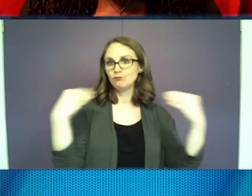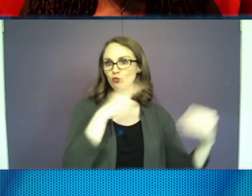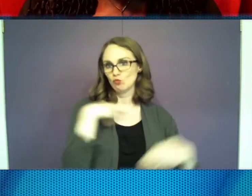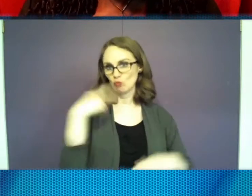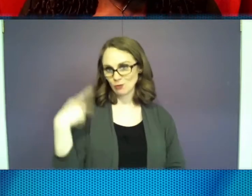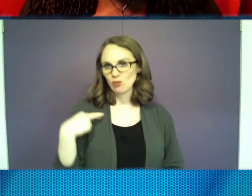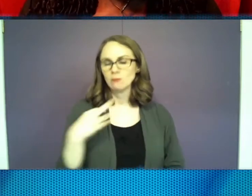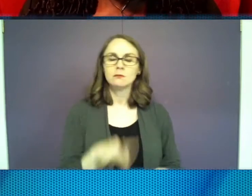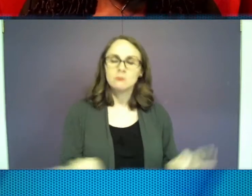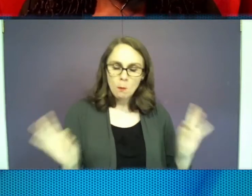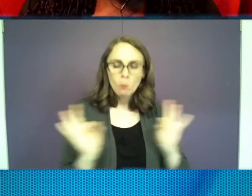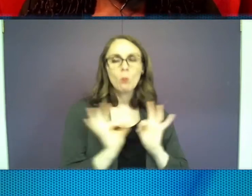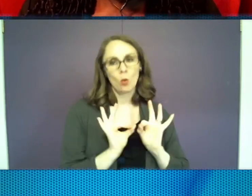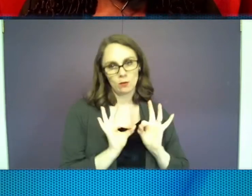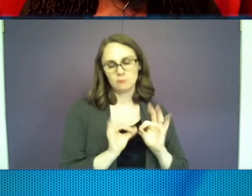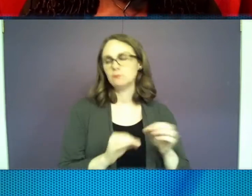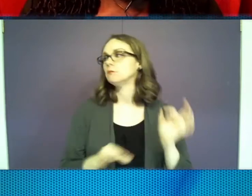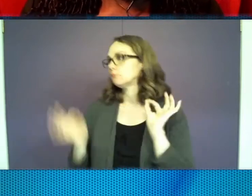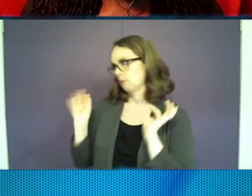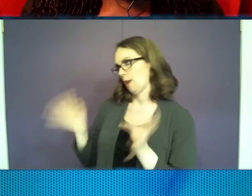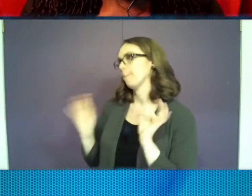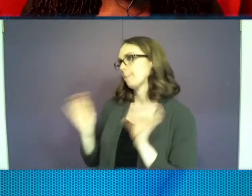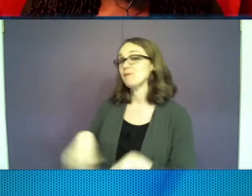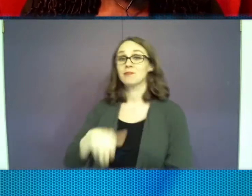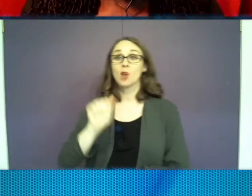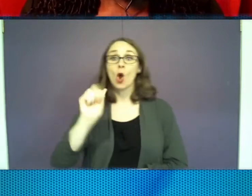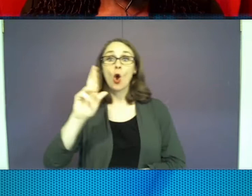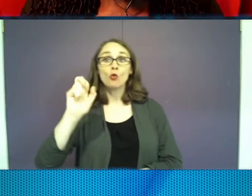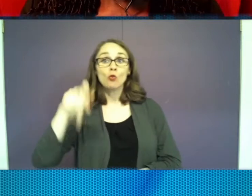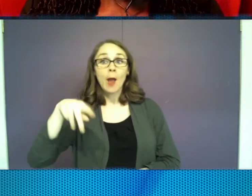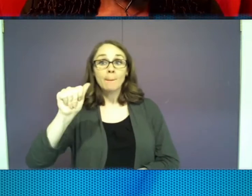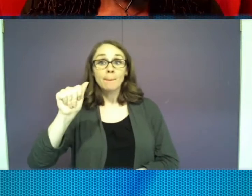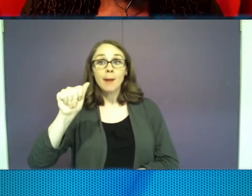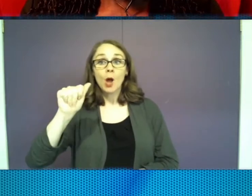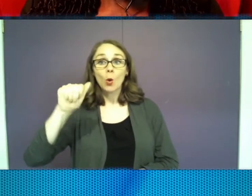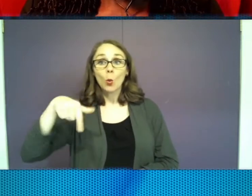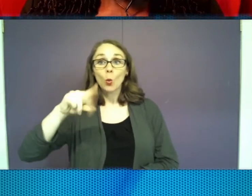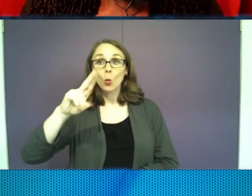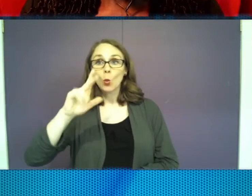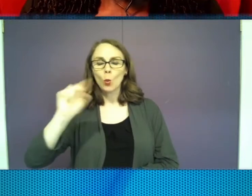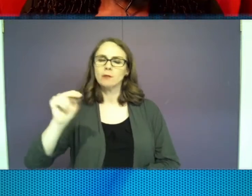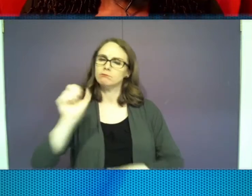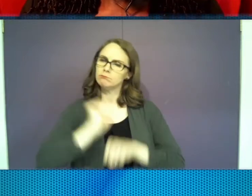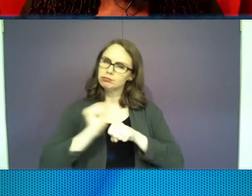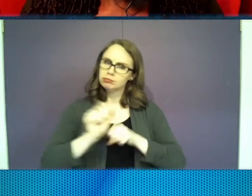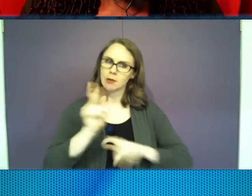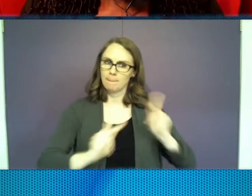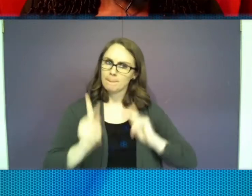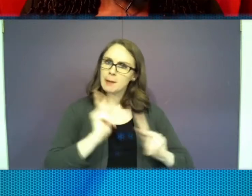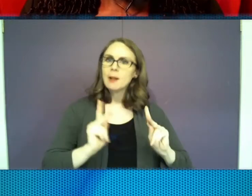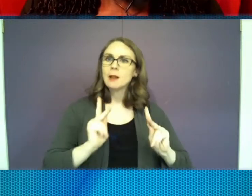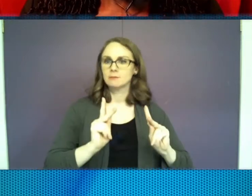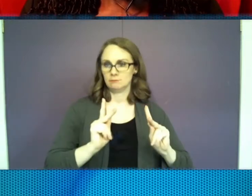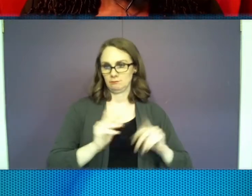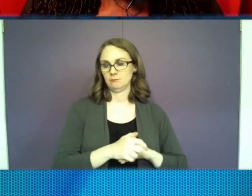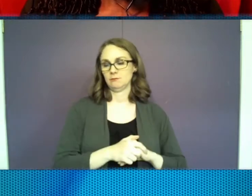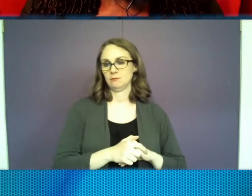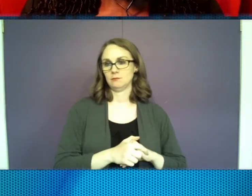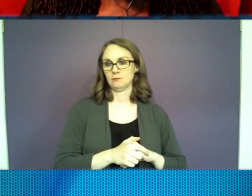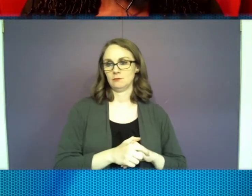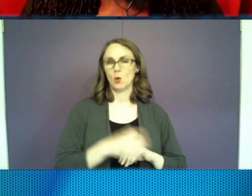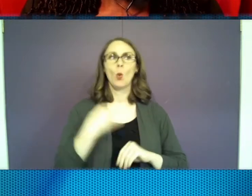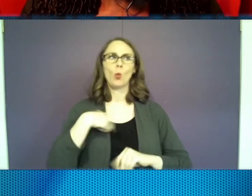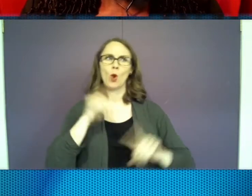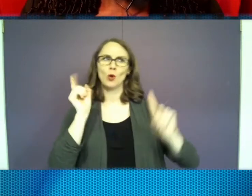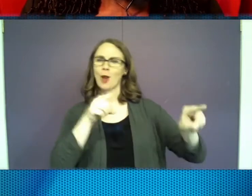It's important, Absolutely. Arepa queen is hardworking people, honest people. They are in different area. We recommend the